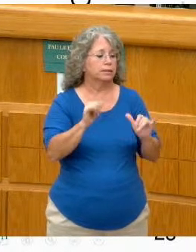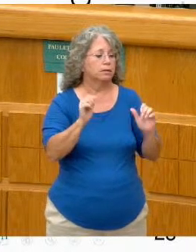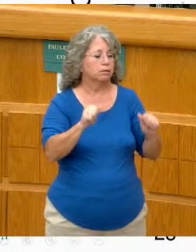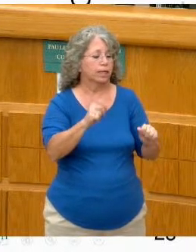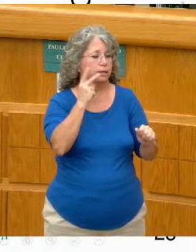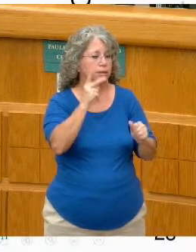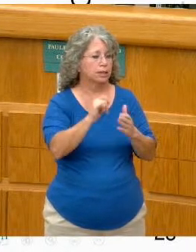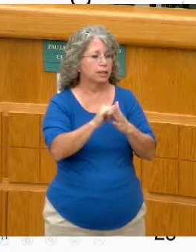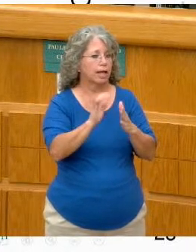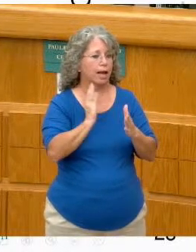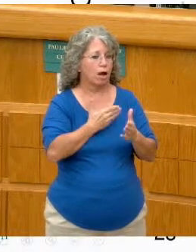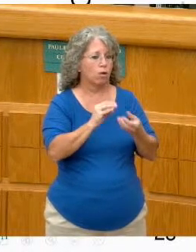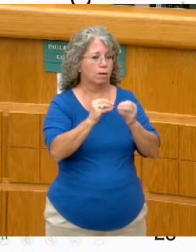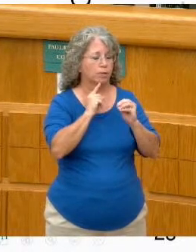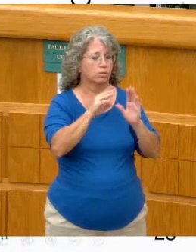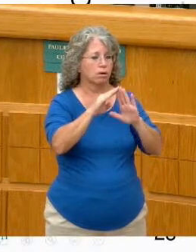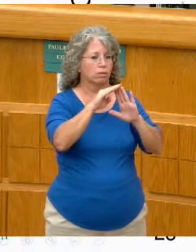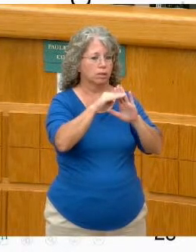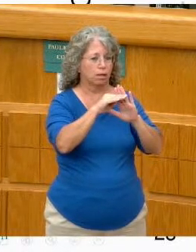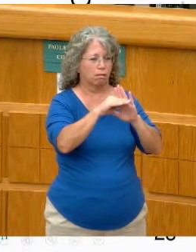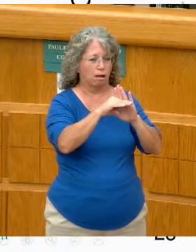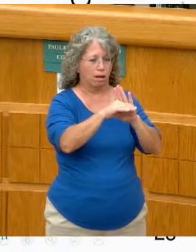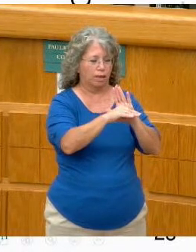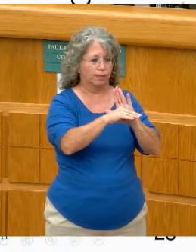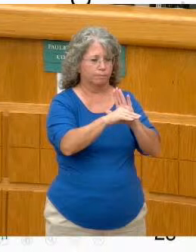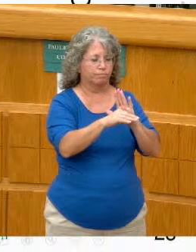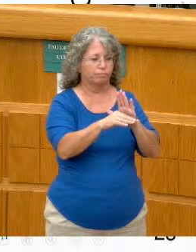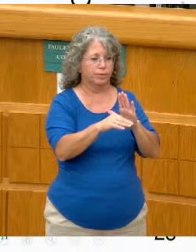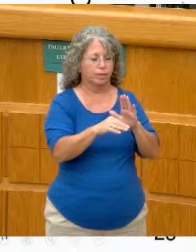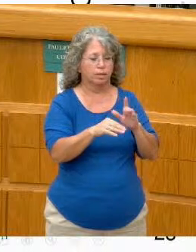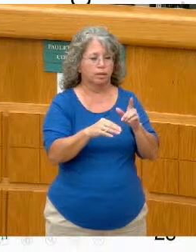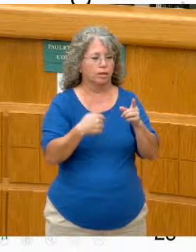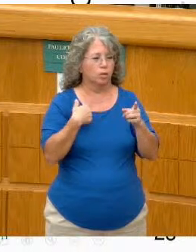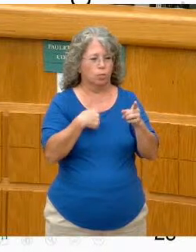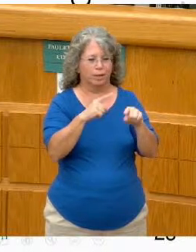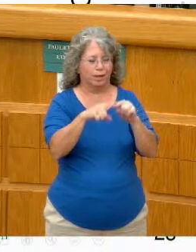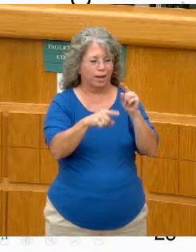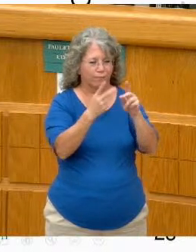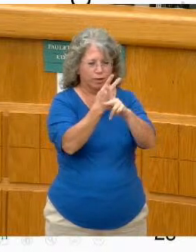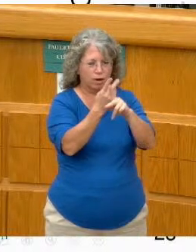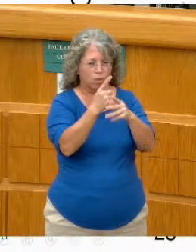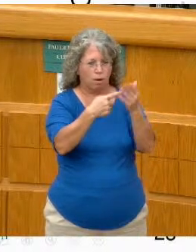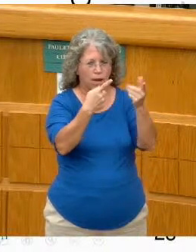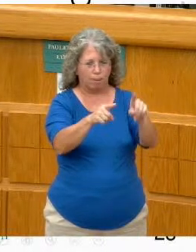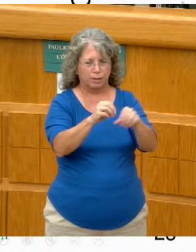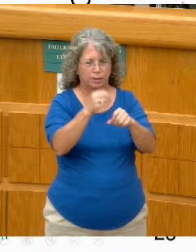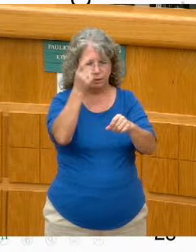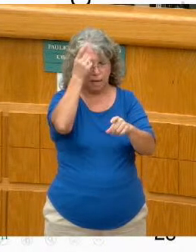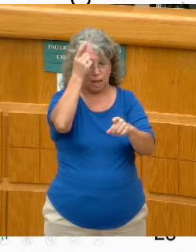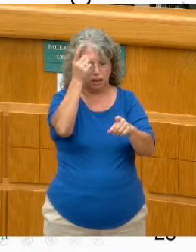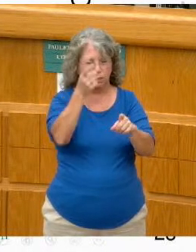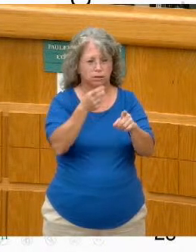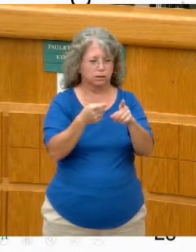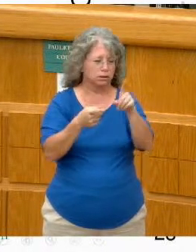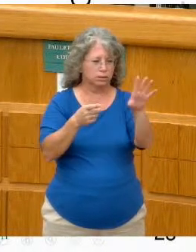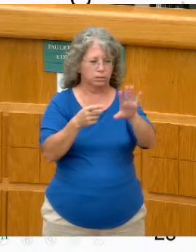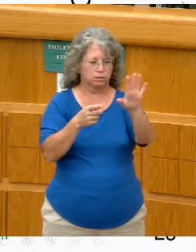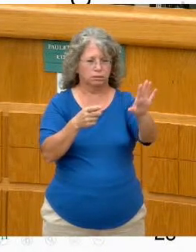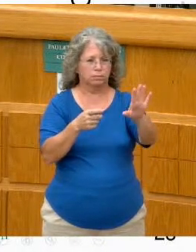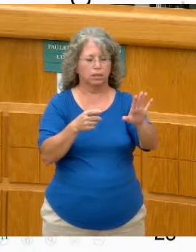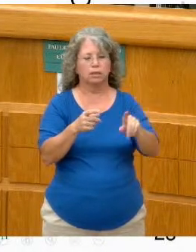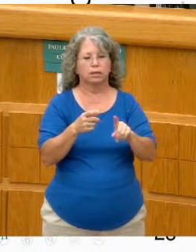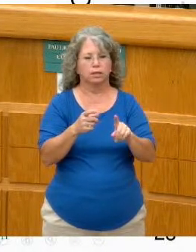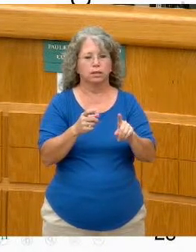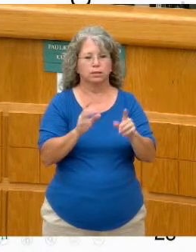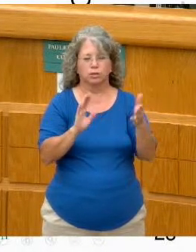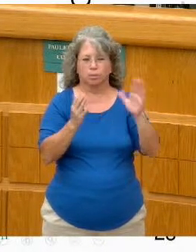that's causing this increase in the number of new cases per day that we're getting from the state's database. For all